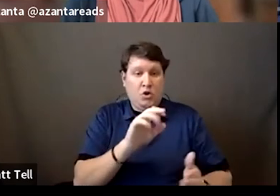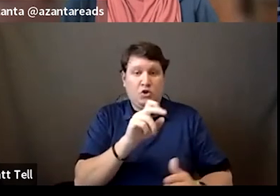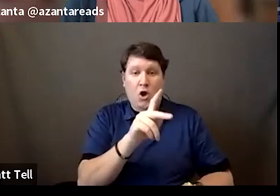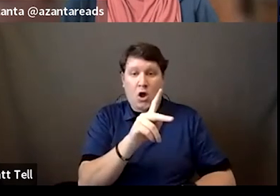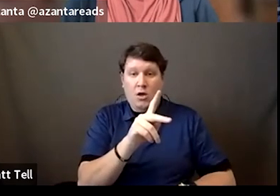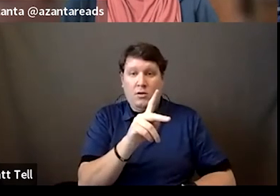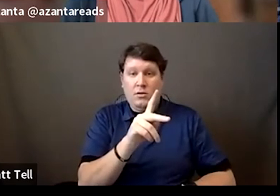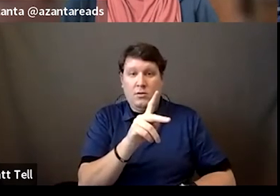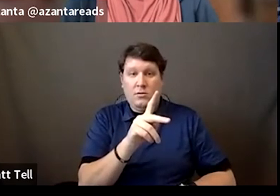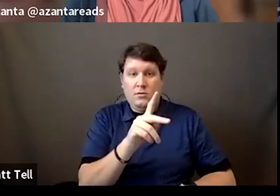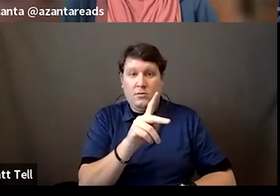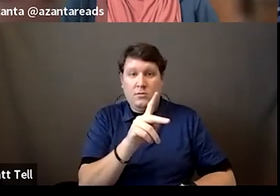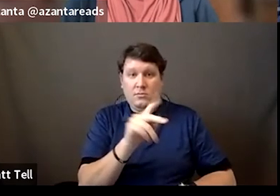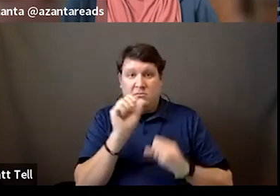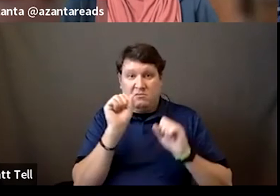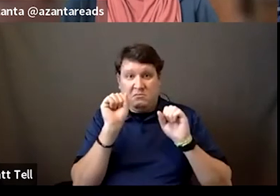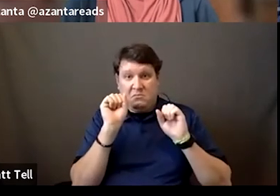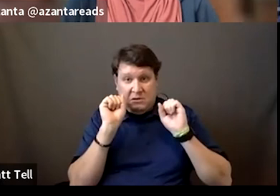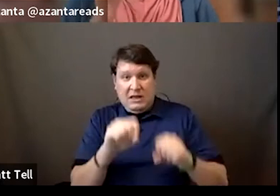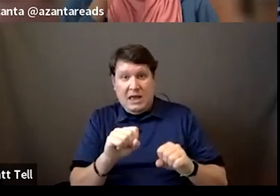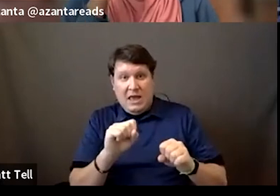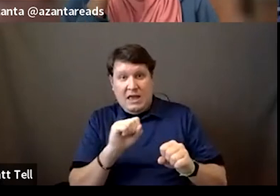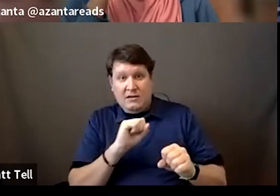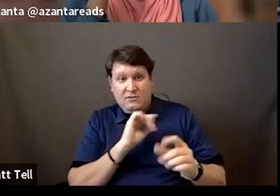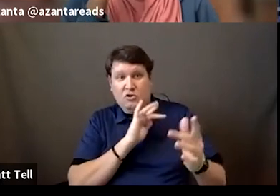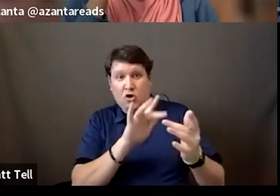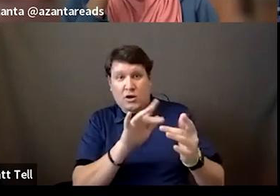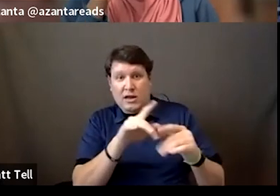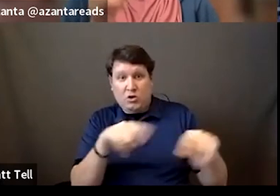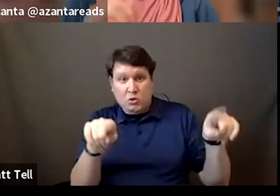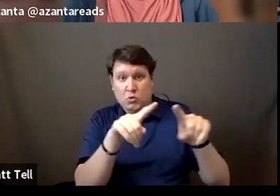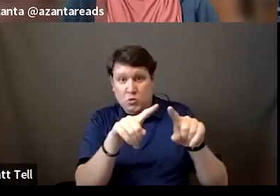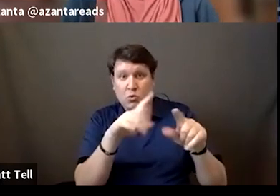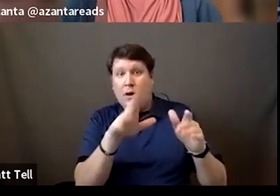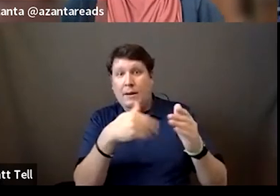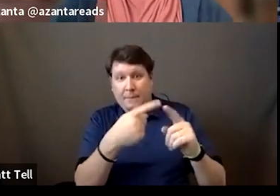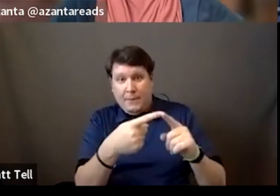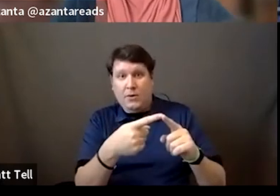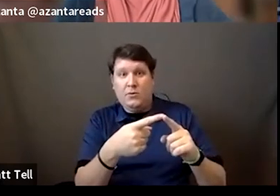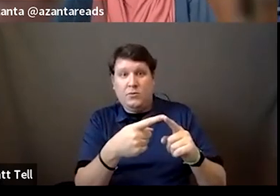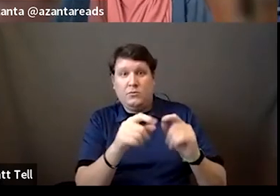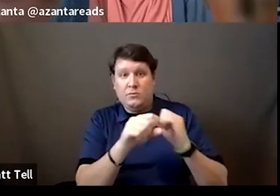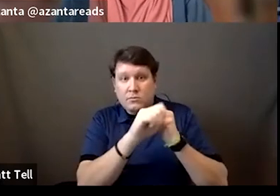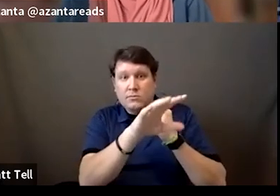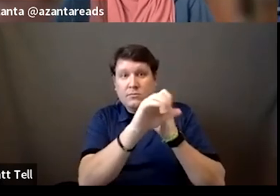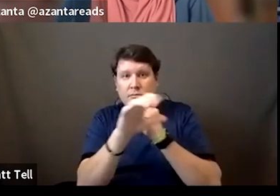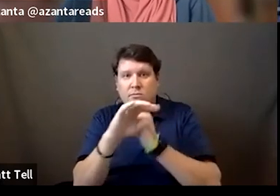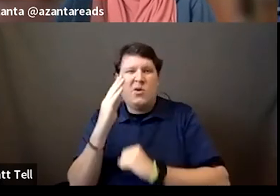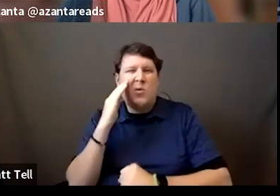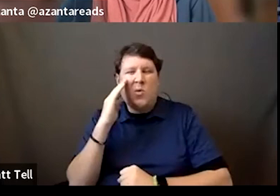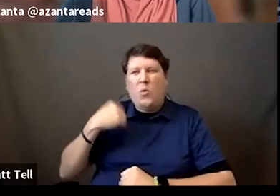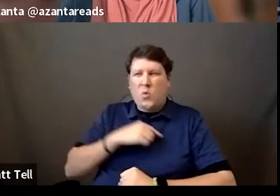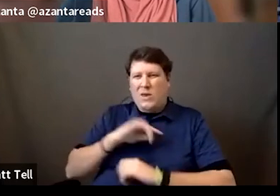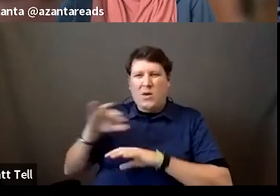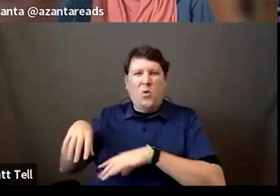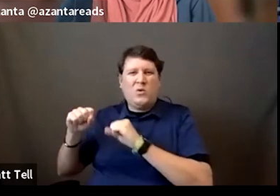interest. I think there was a BookTok BookNet session last time where they talked about the different genres, and there's certain genres that